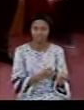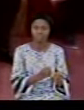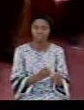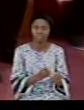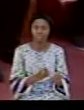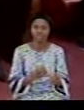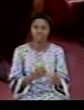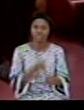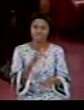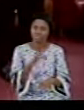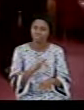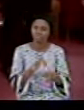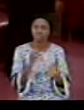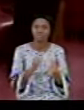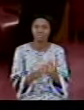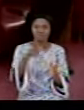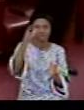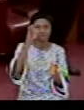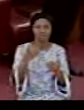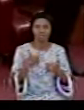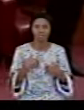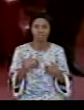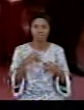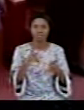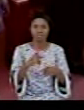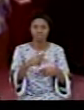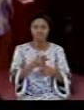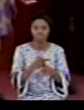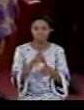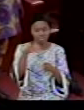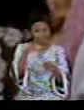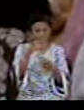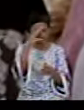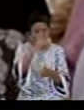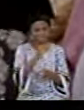every one of us. Pray and talk to the Lord.